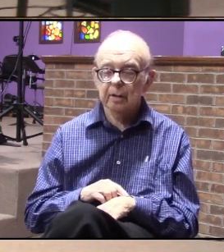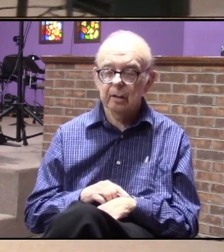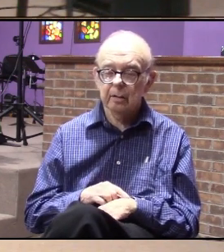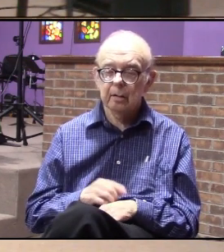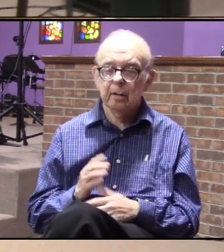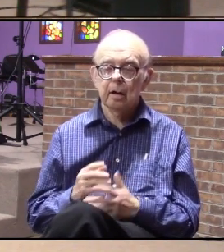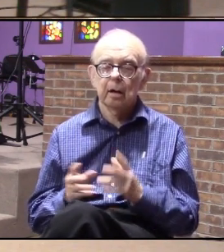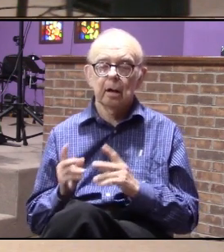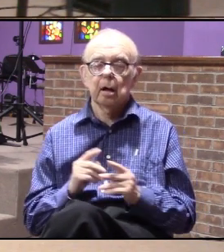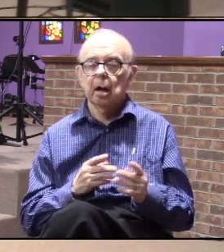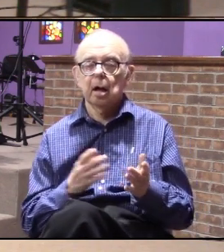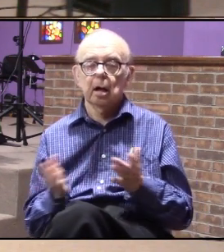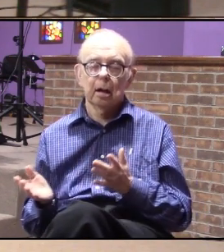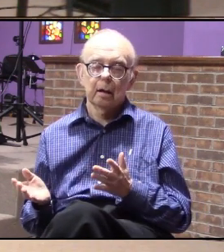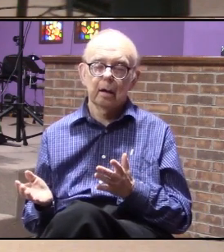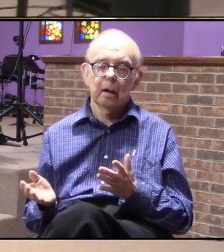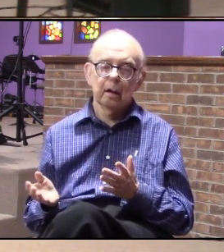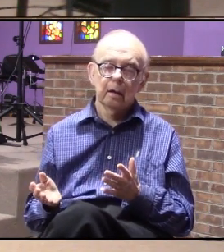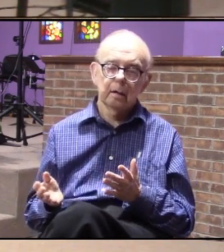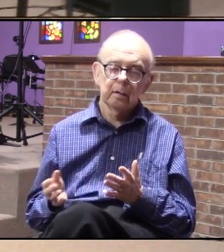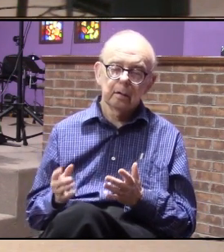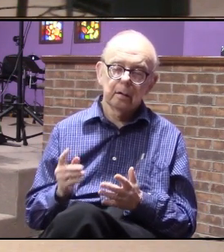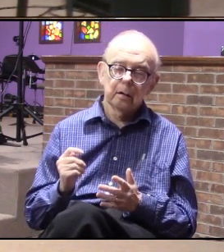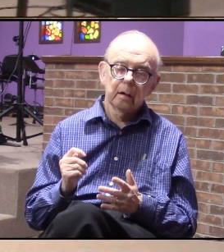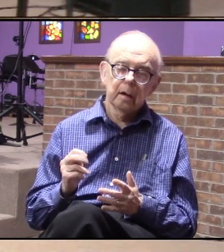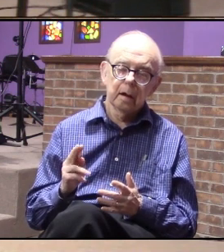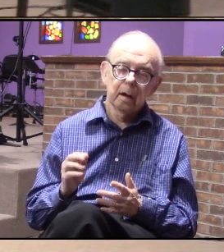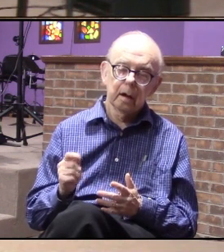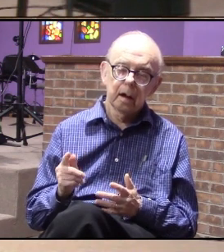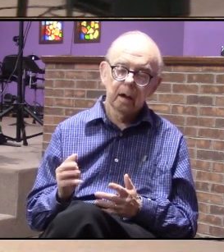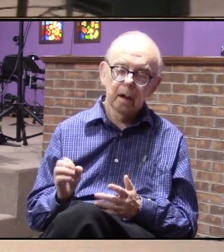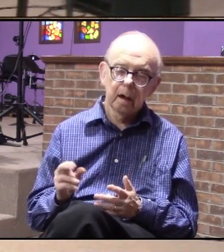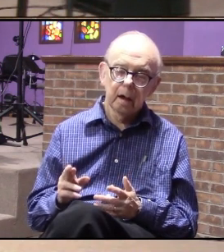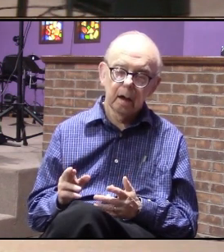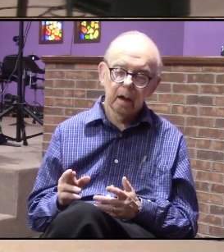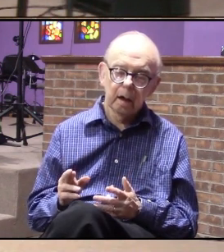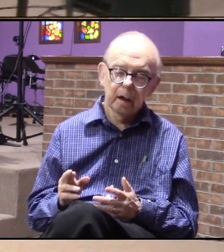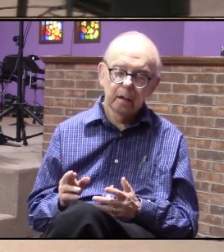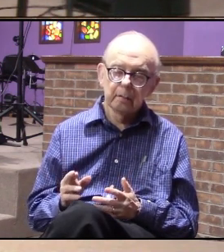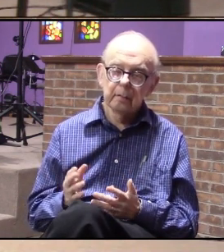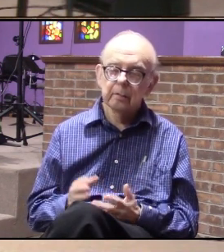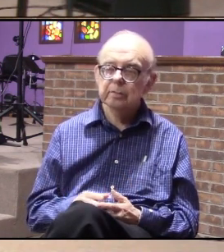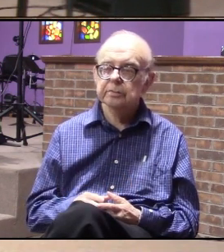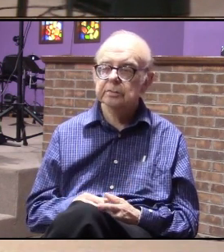Some people brought in a trailer, like a Winnebago,